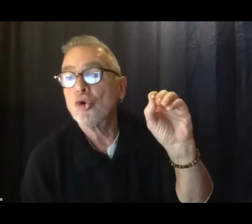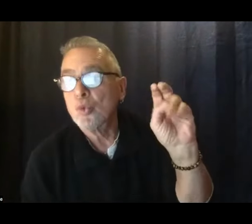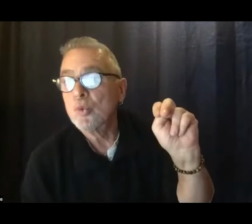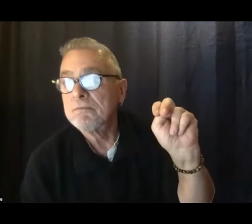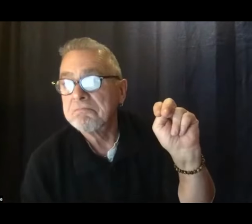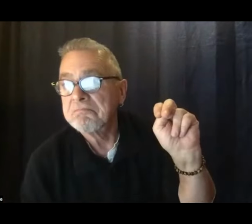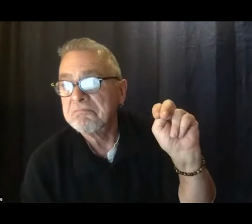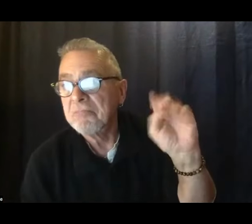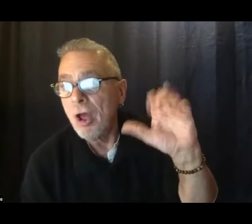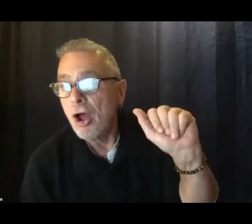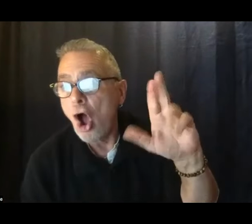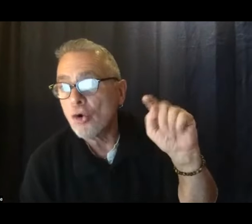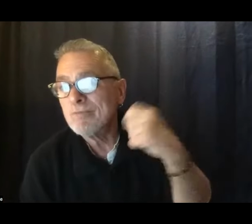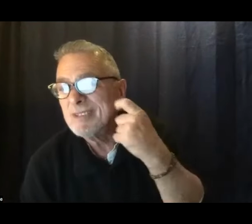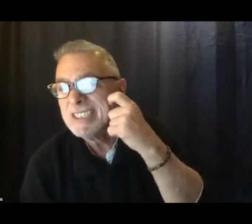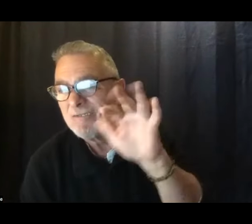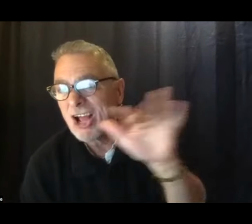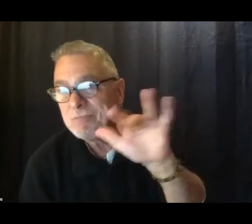I might go back to cartoon.